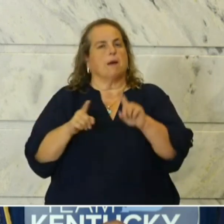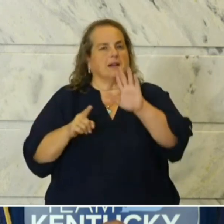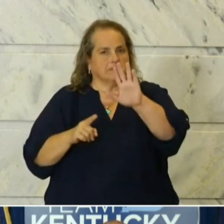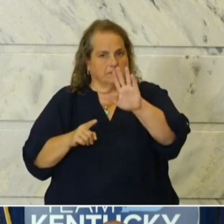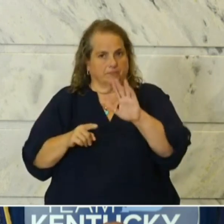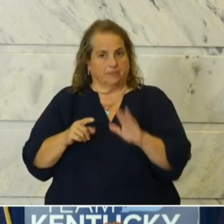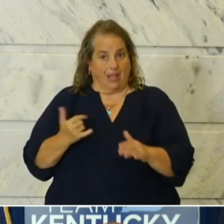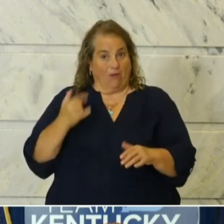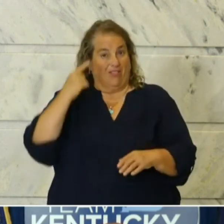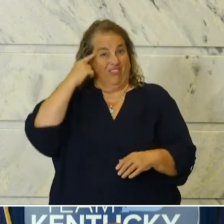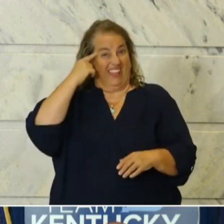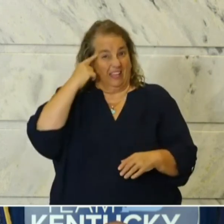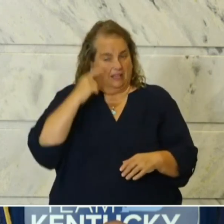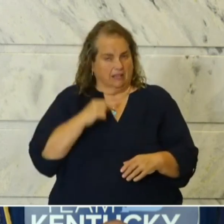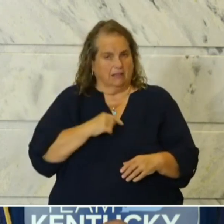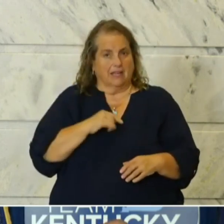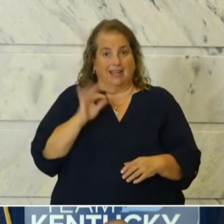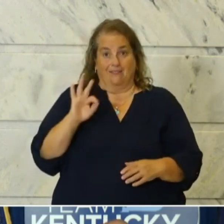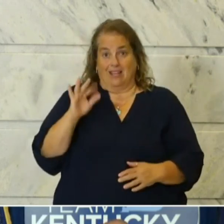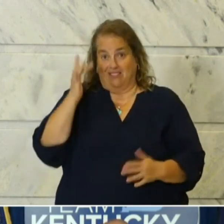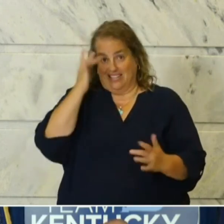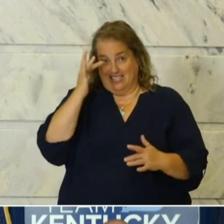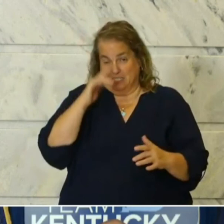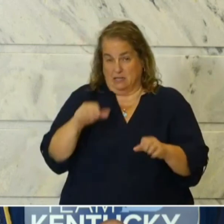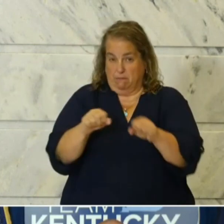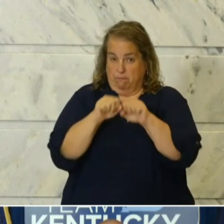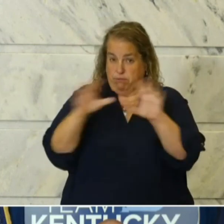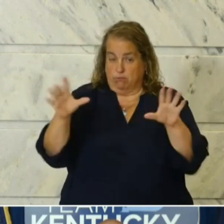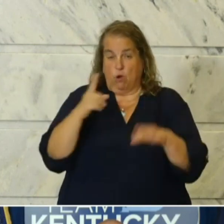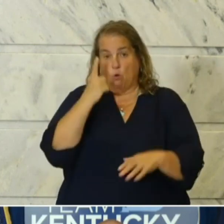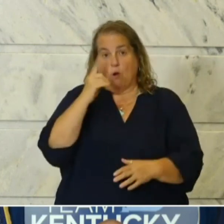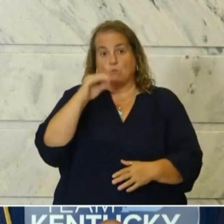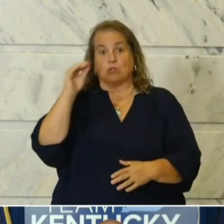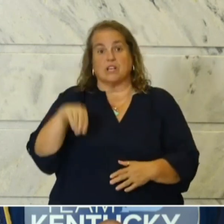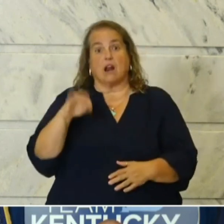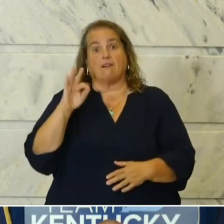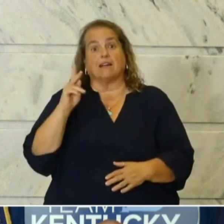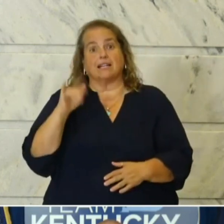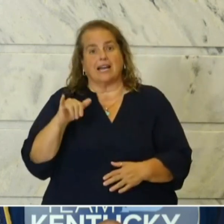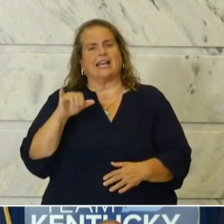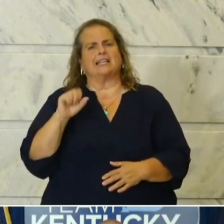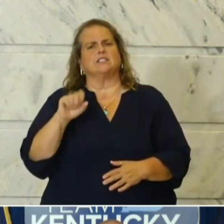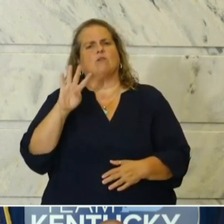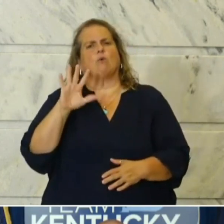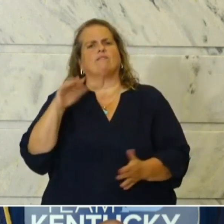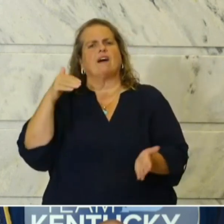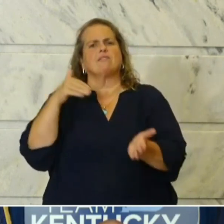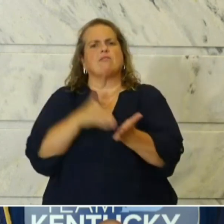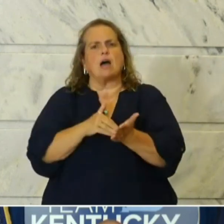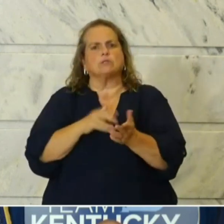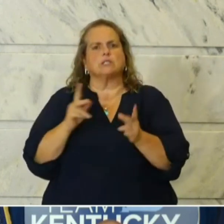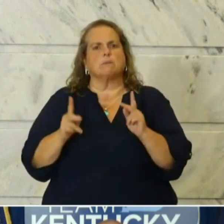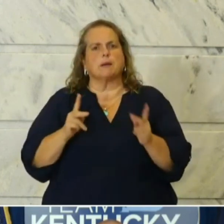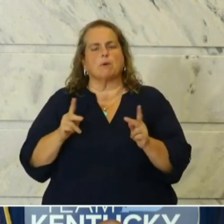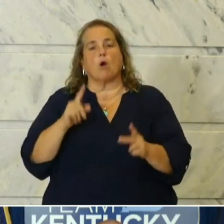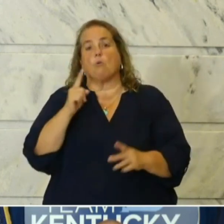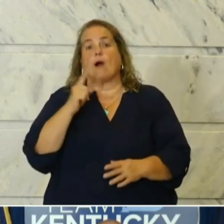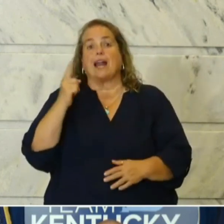context. If the disease sweeps through rapidly, 1% of Kentucky is 45,000 people.